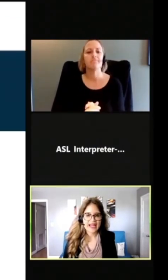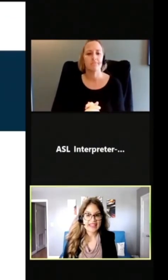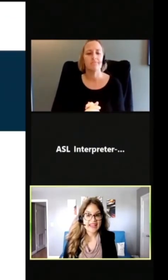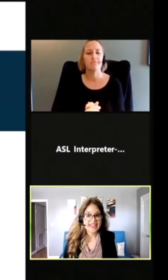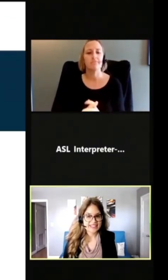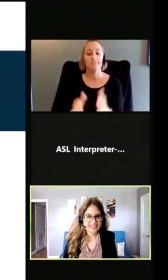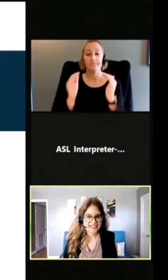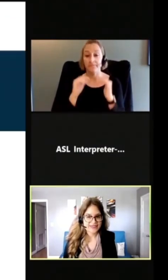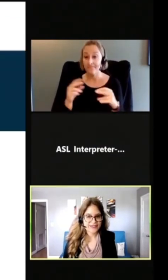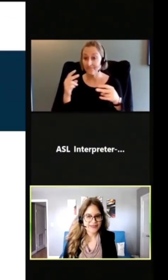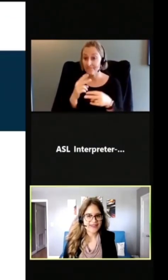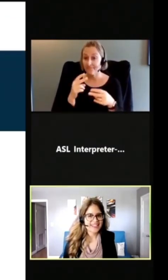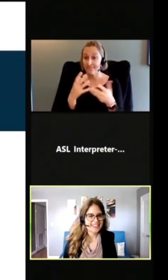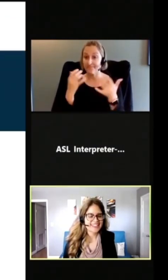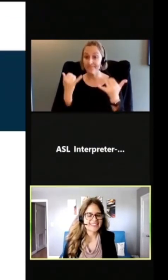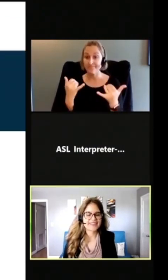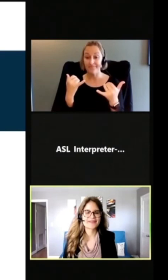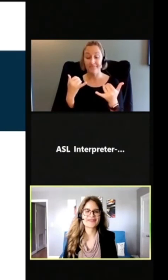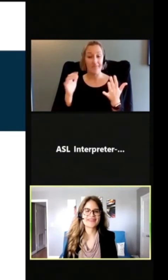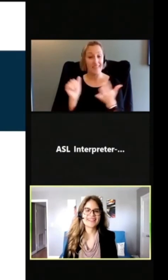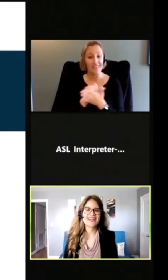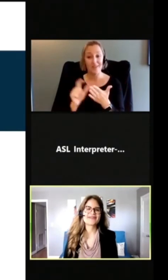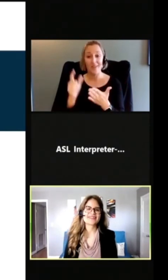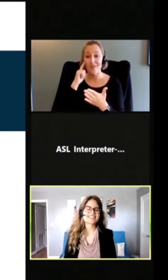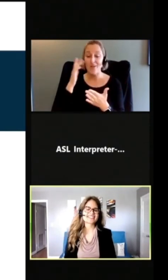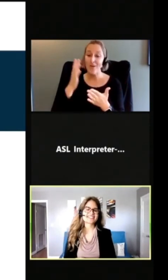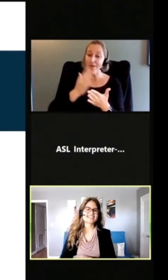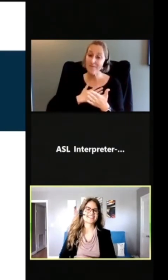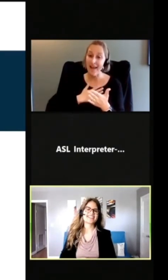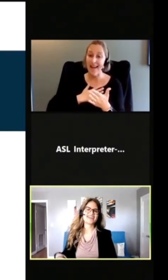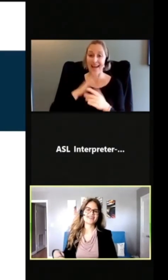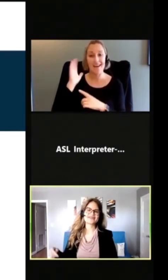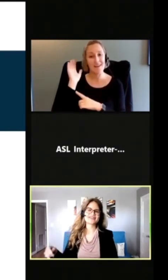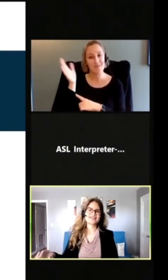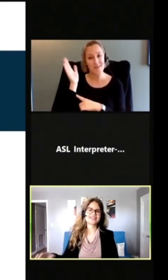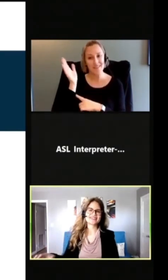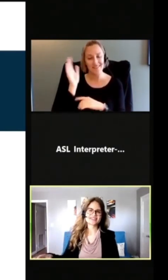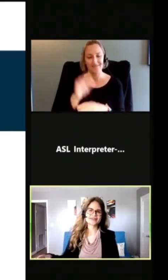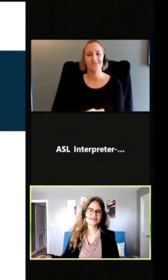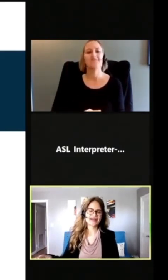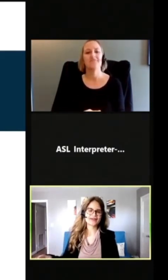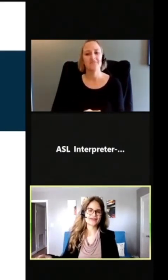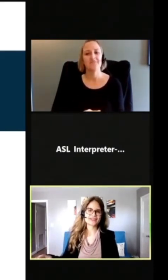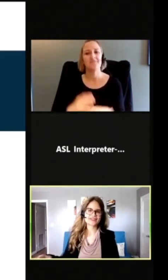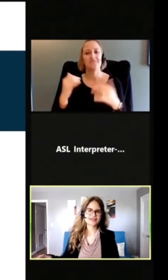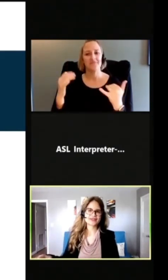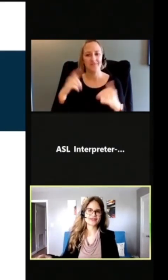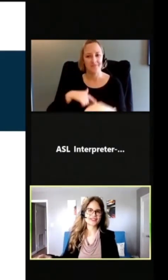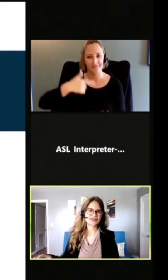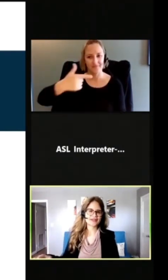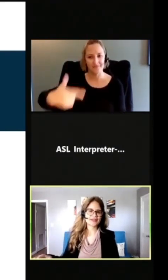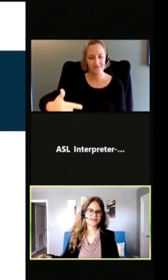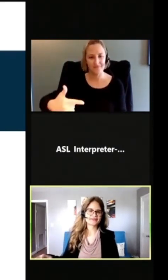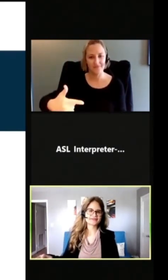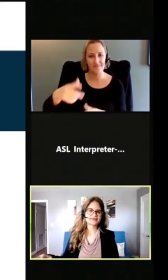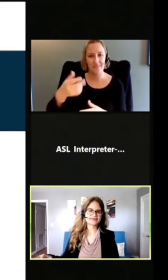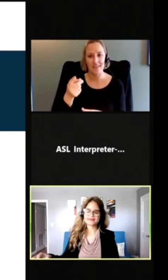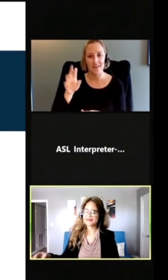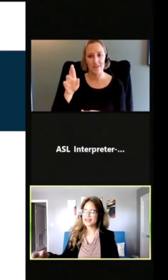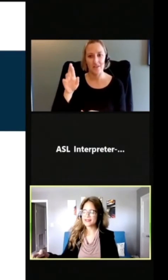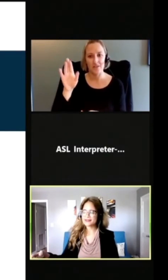So that is it for my end of the presentation. So I'll turn it back over to Dr.